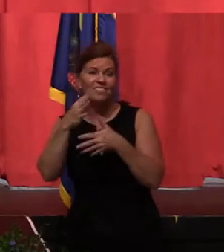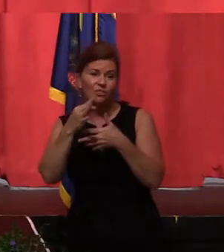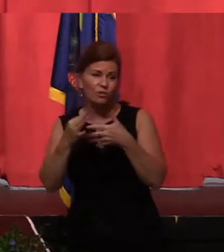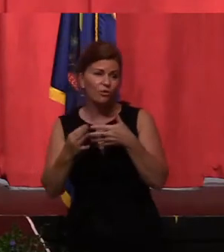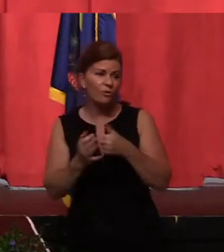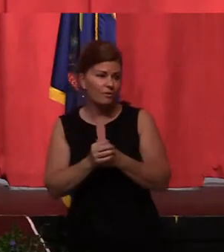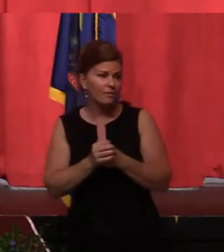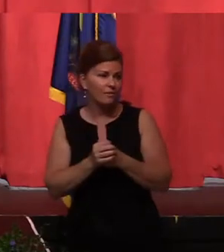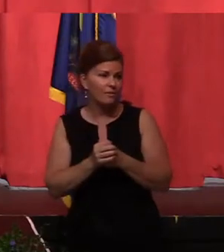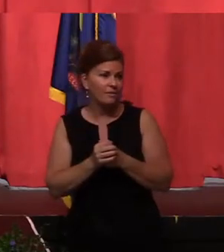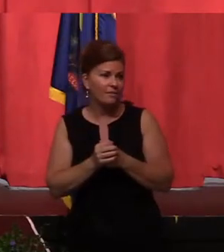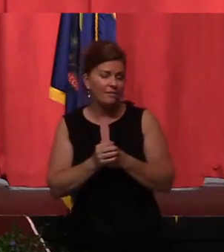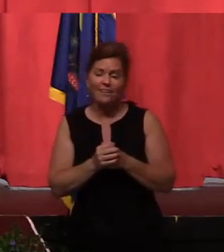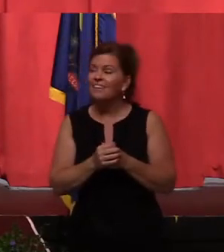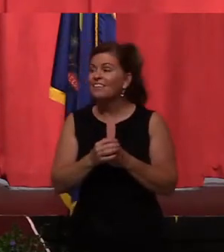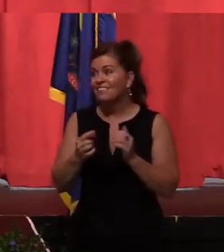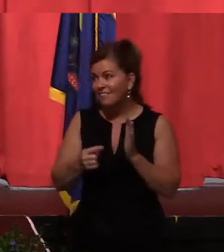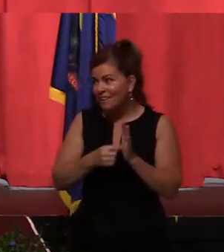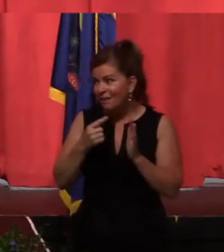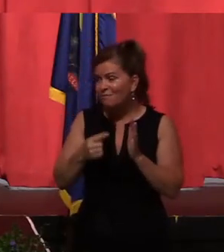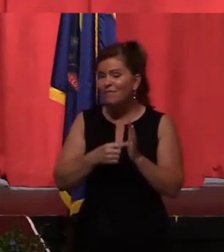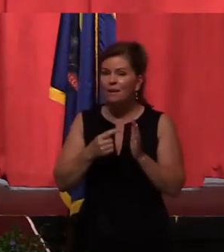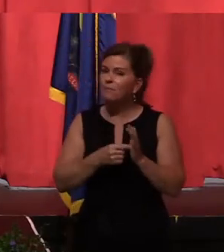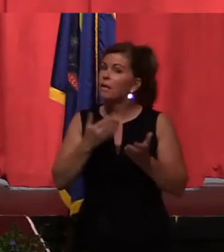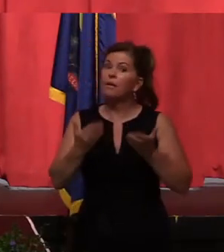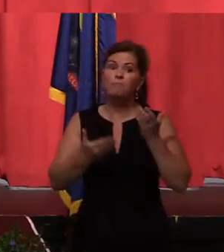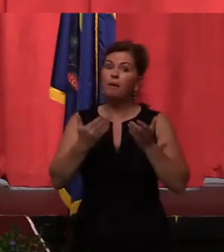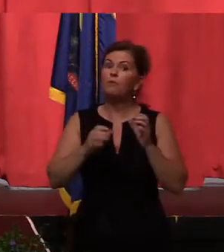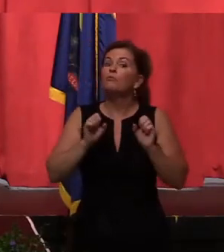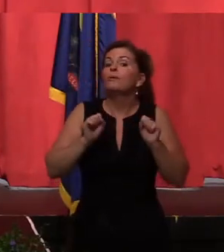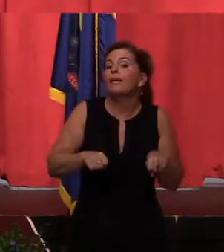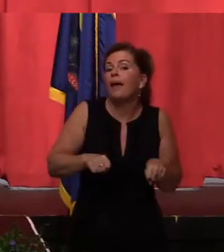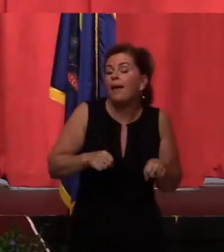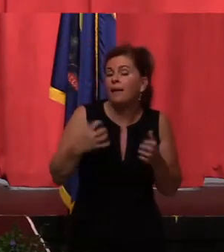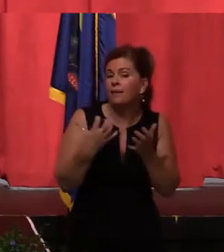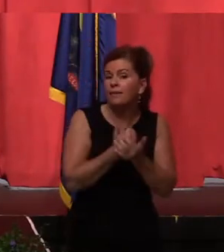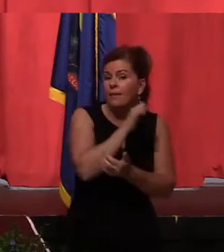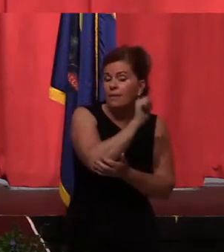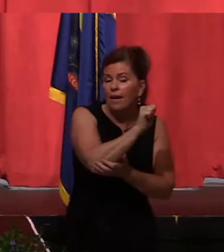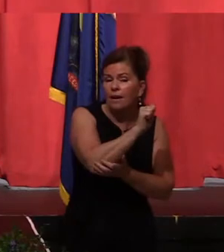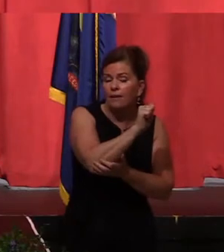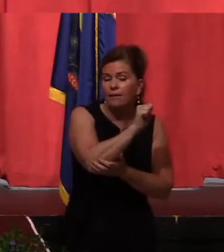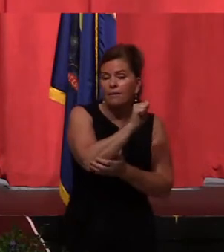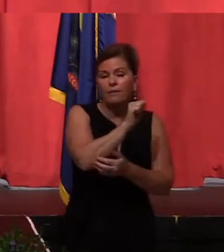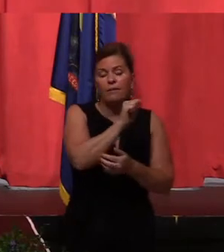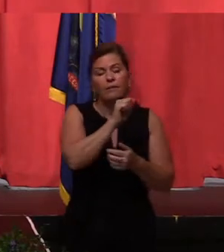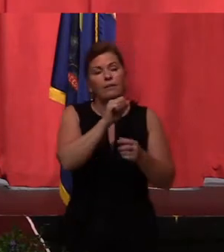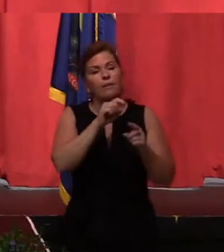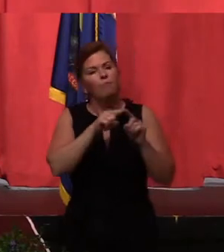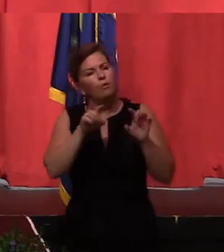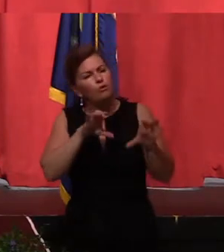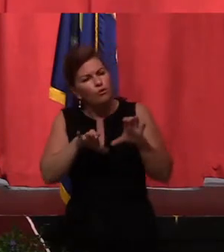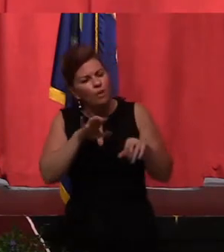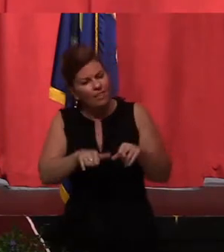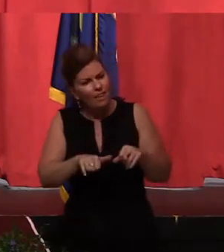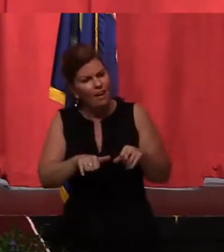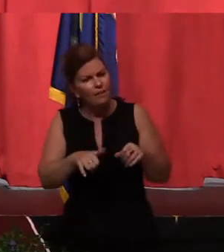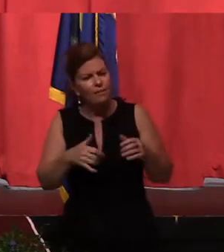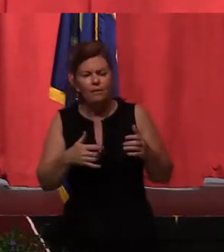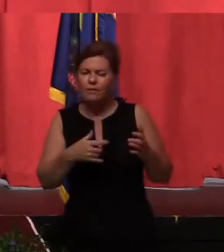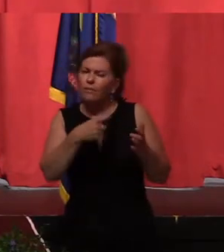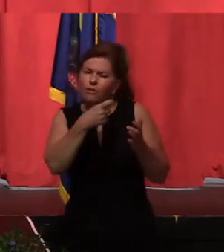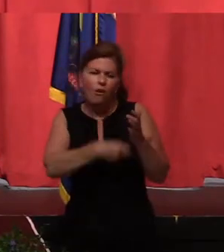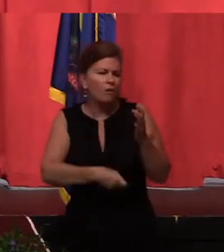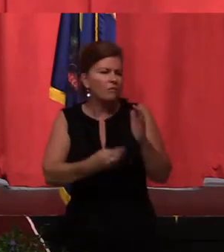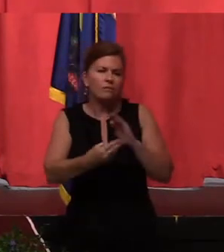there are times when you can be capable of earning an A, but doing that is the cost of doing so